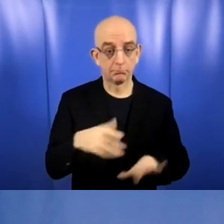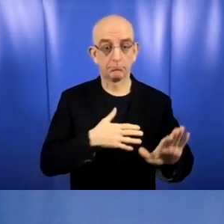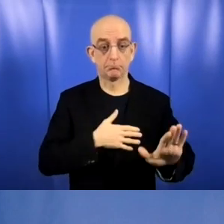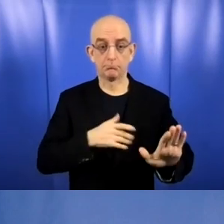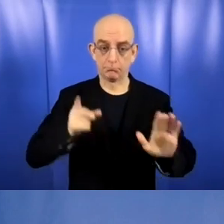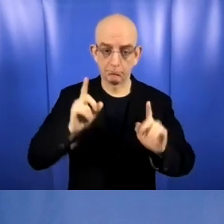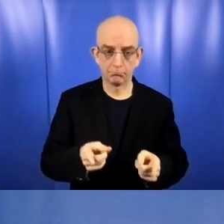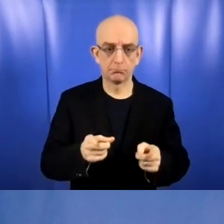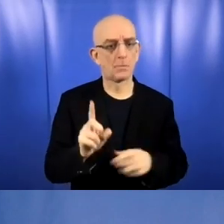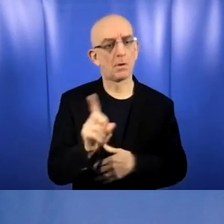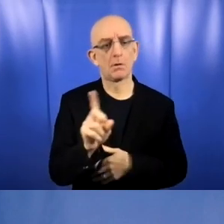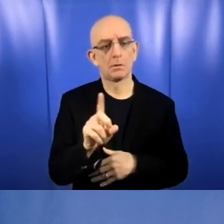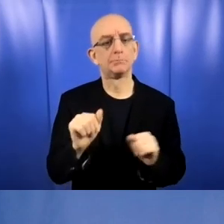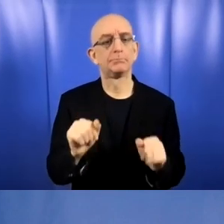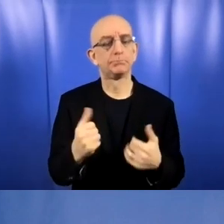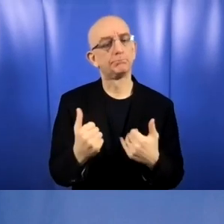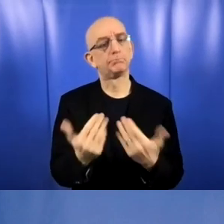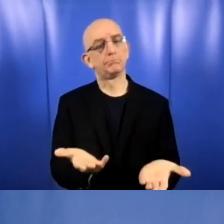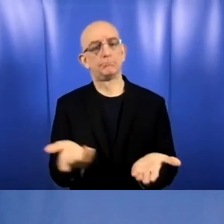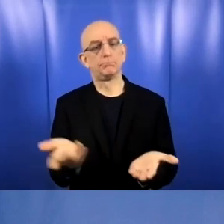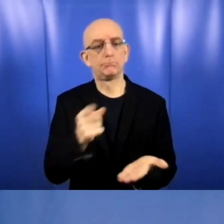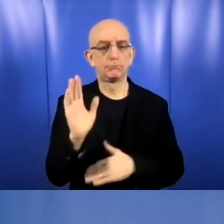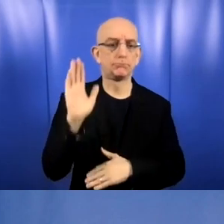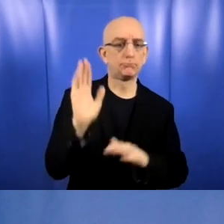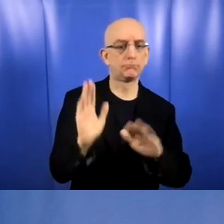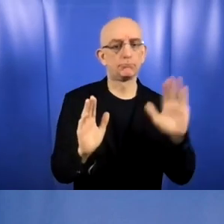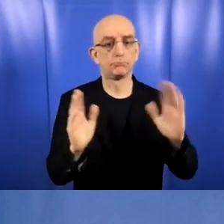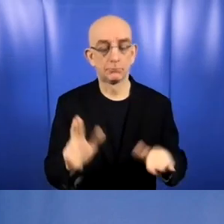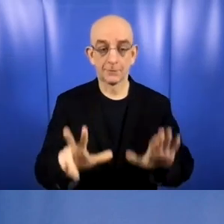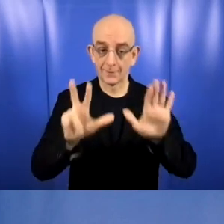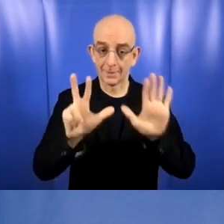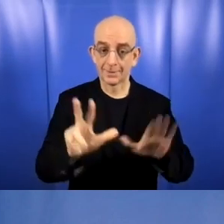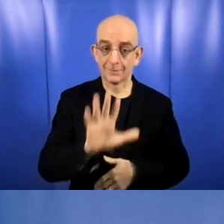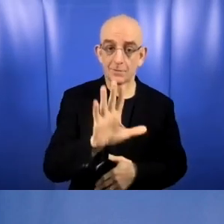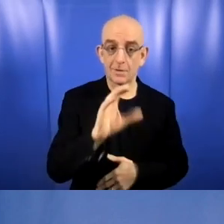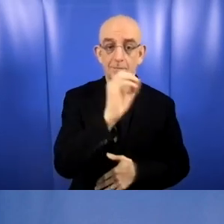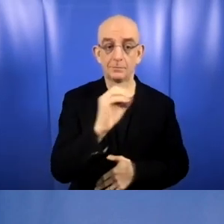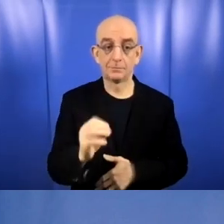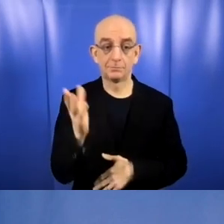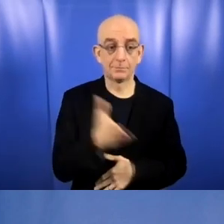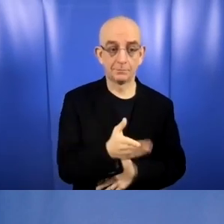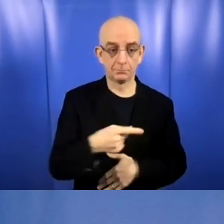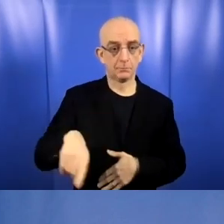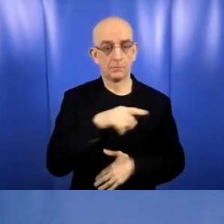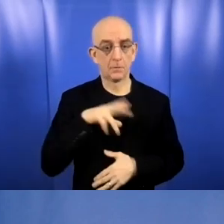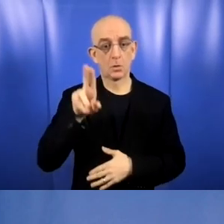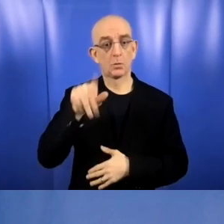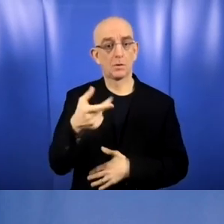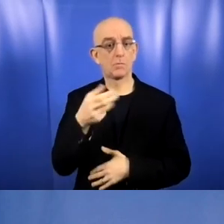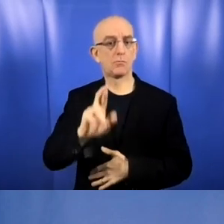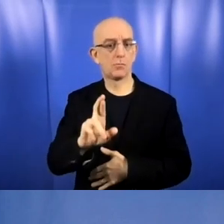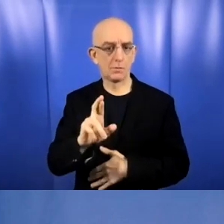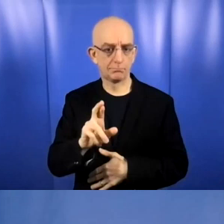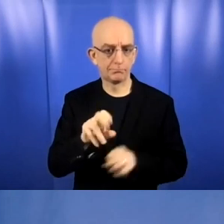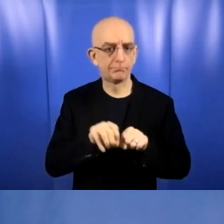had previously agreed to something could it be incorporated into the GCR. That is why the GCR's objectives in